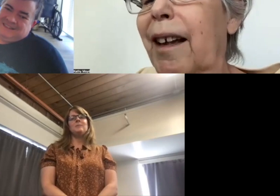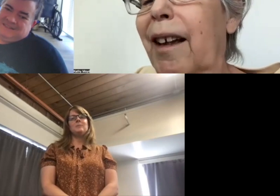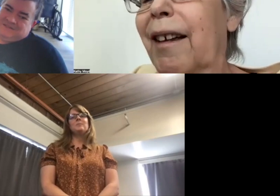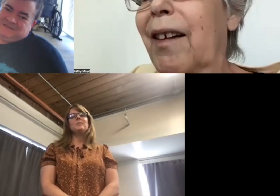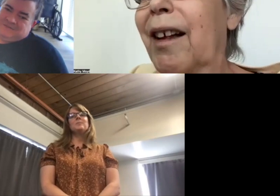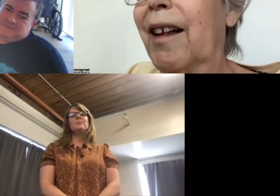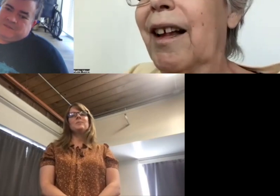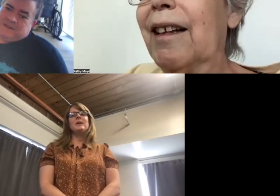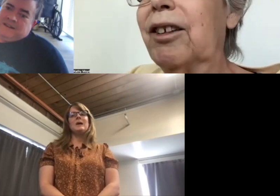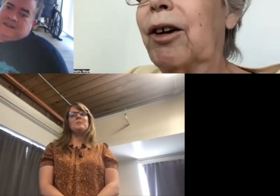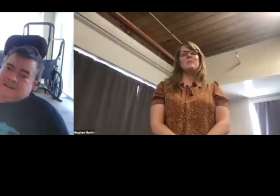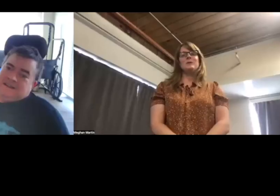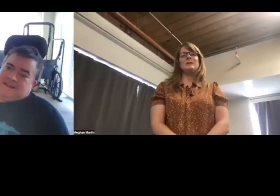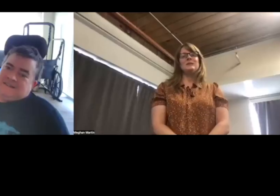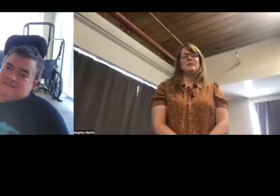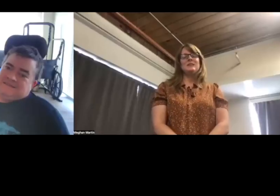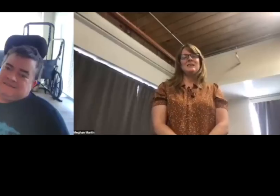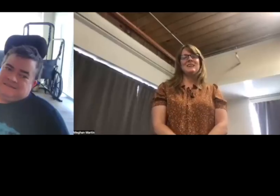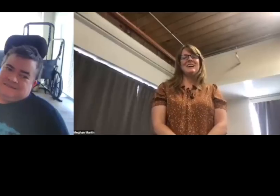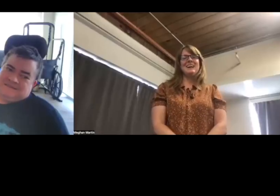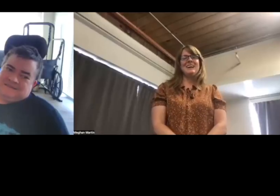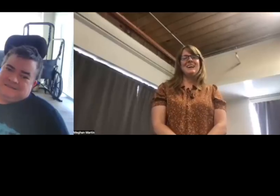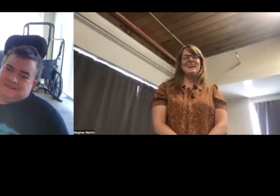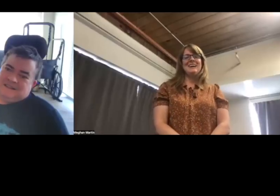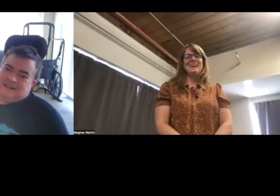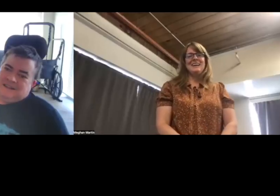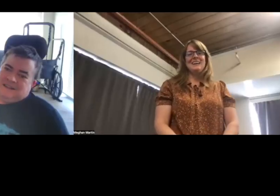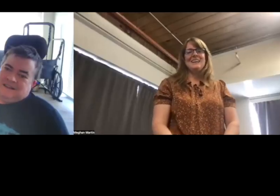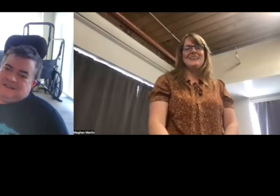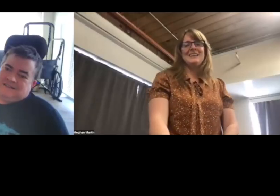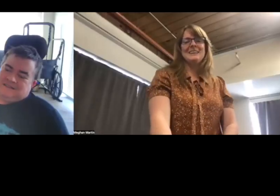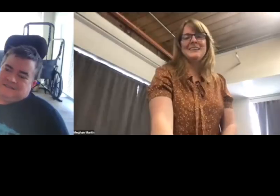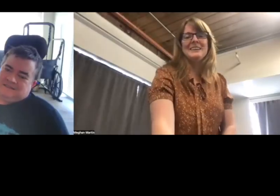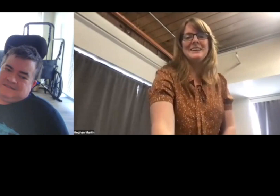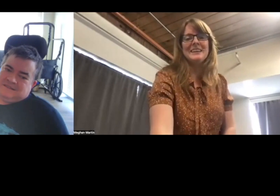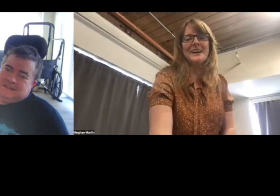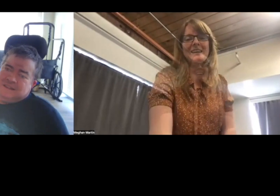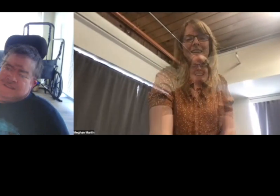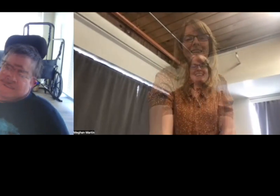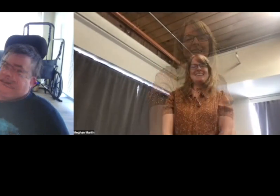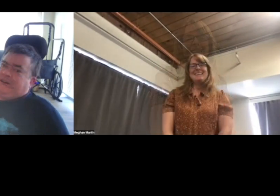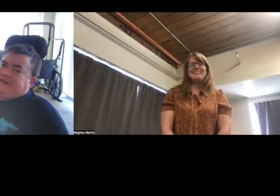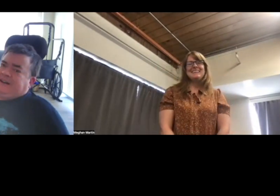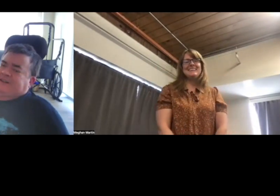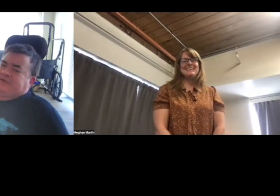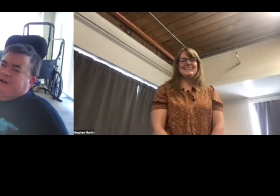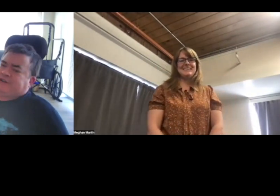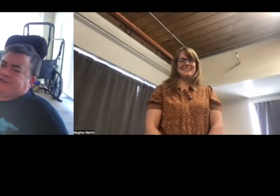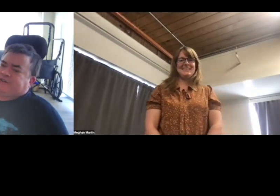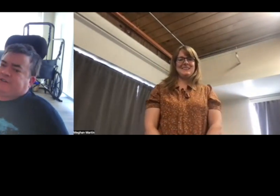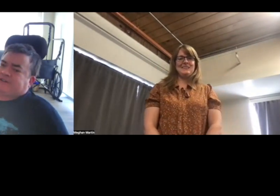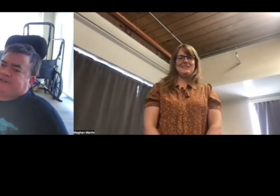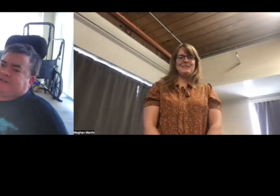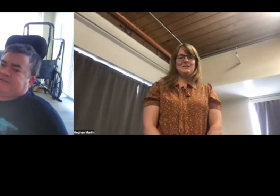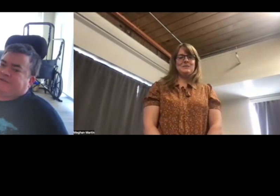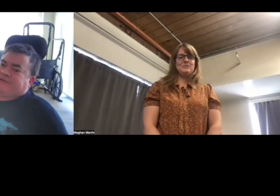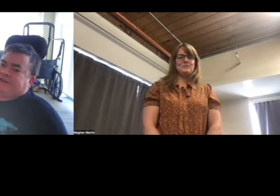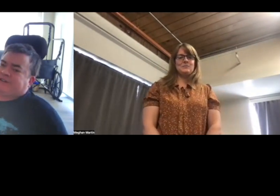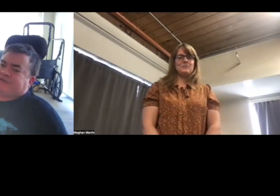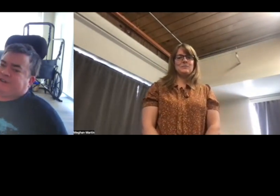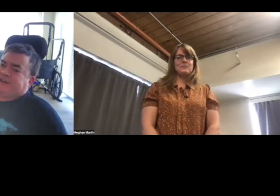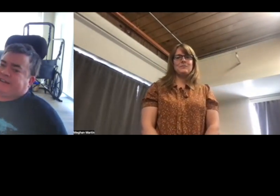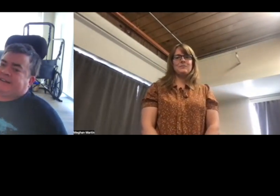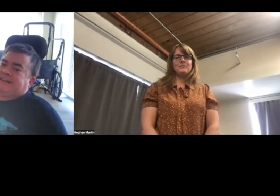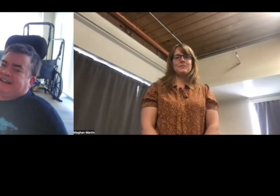Yeah. So probably. there was no moving anybody around. Yeah. Our next questioner is known for